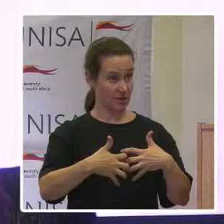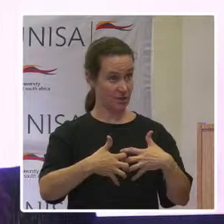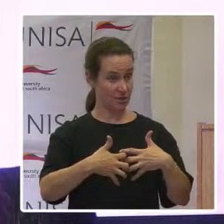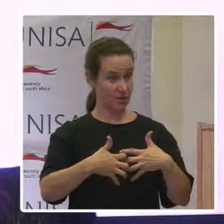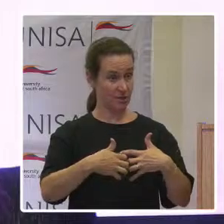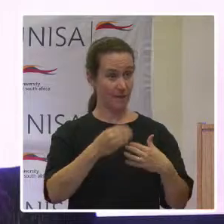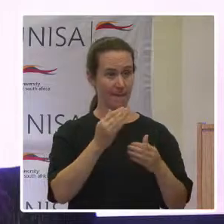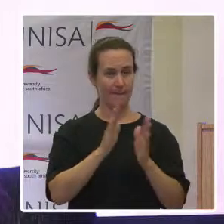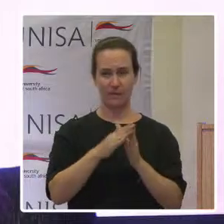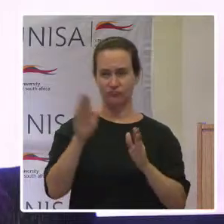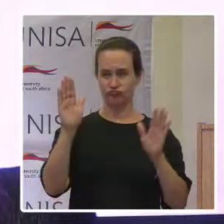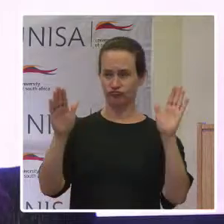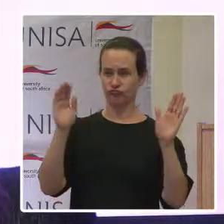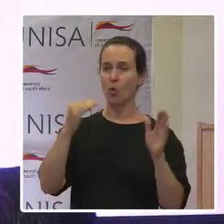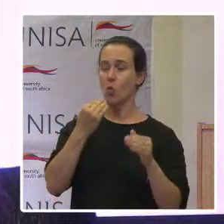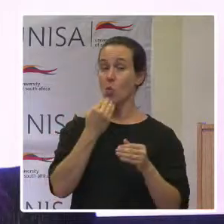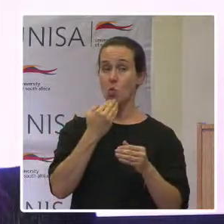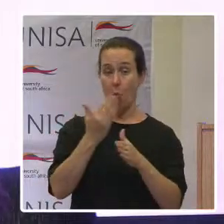Please show your hands.